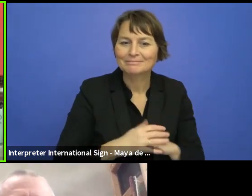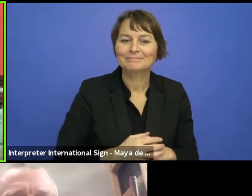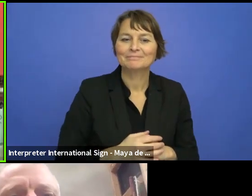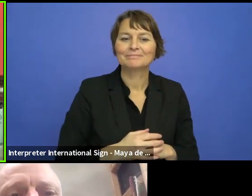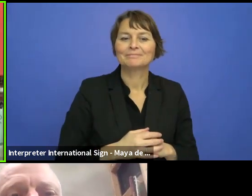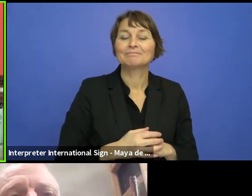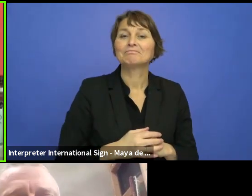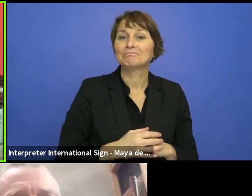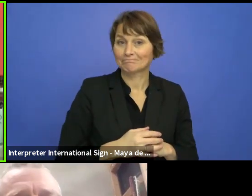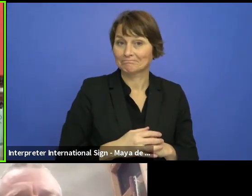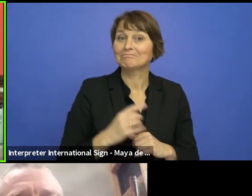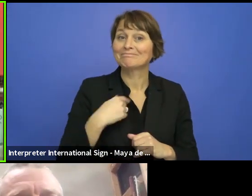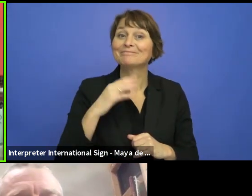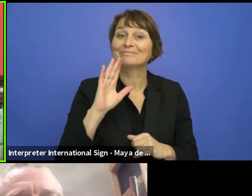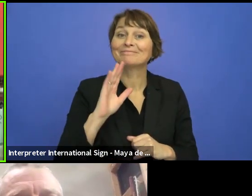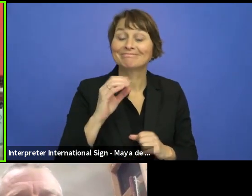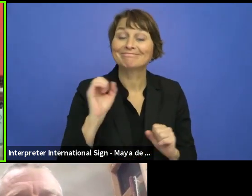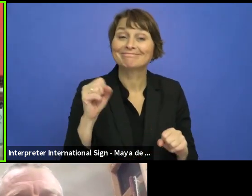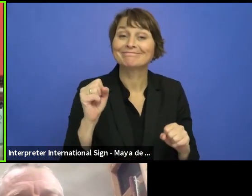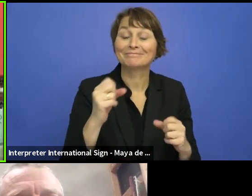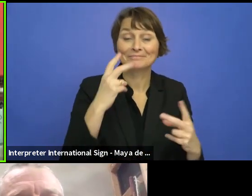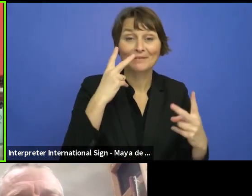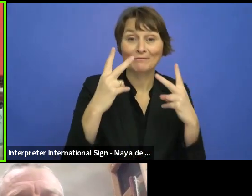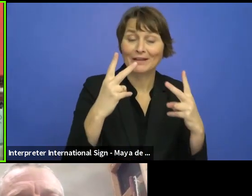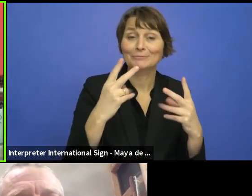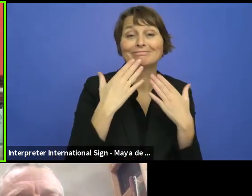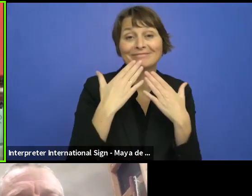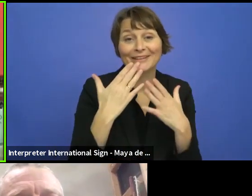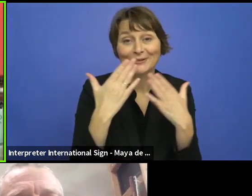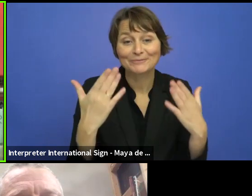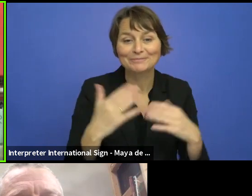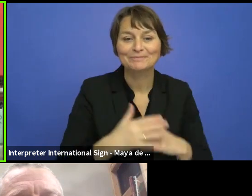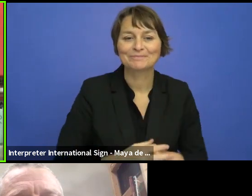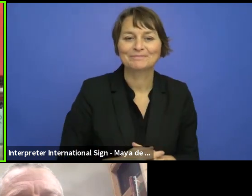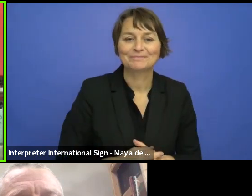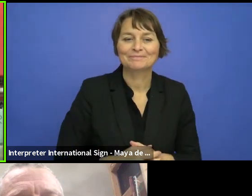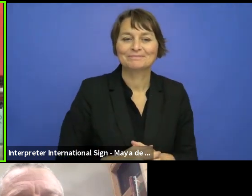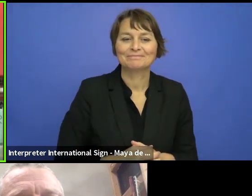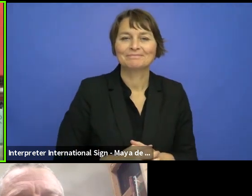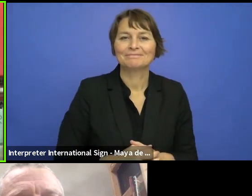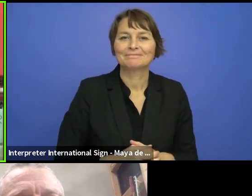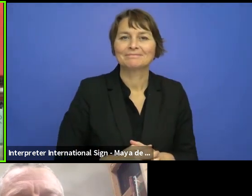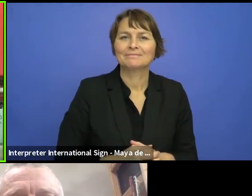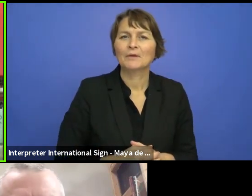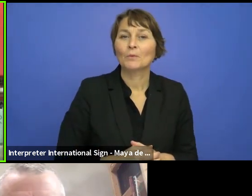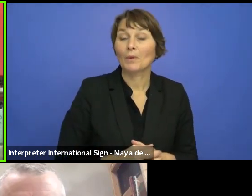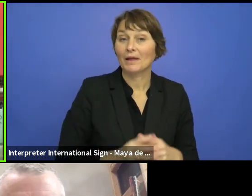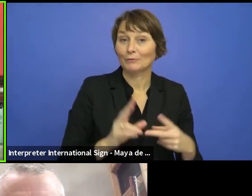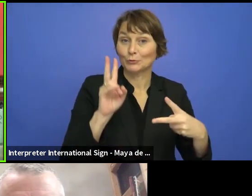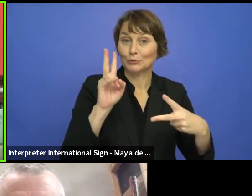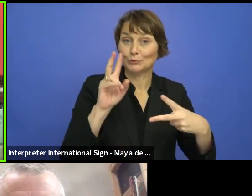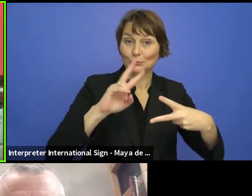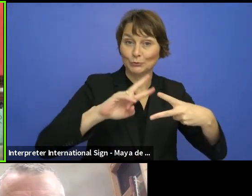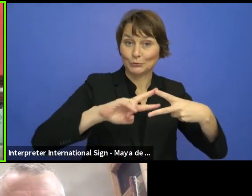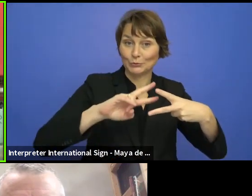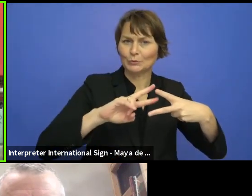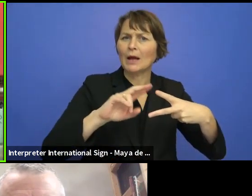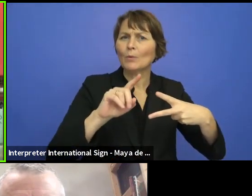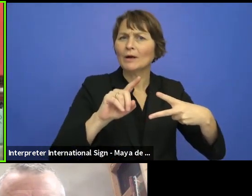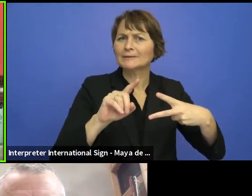I think, to everybody. Thank you very much. And of course, Well, there are two things that I want to point